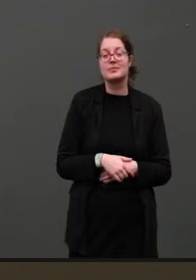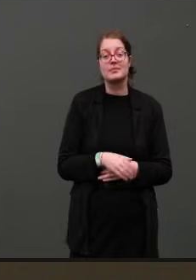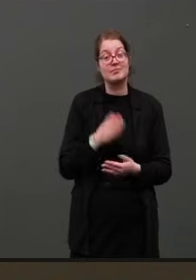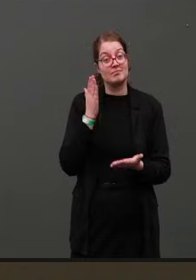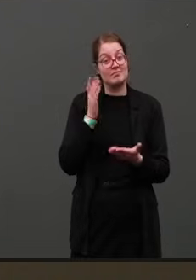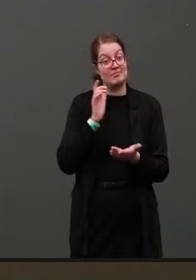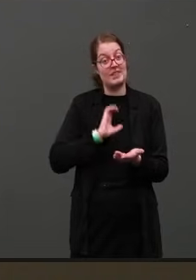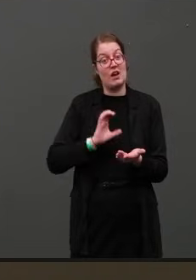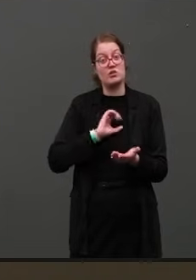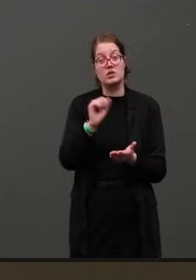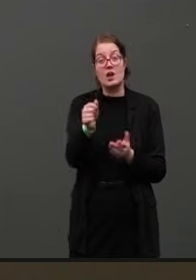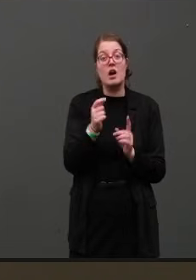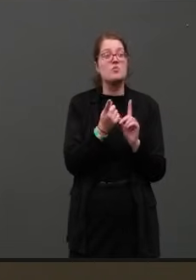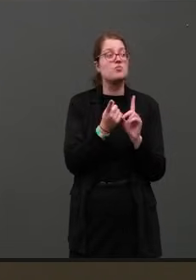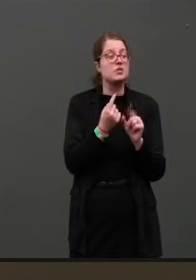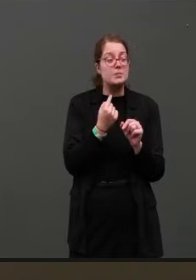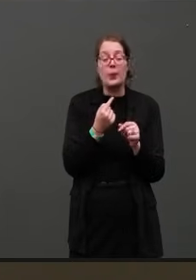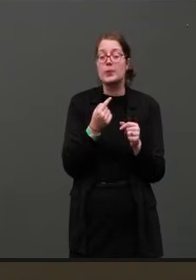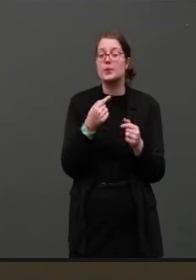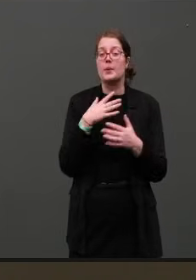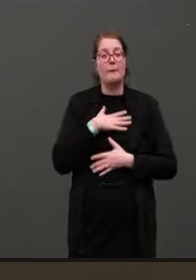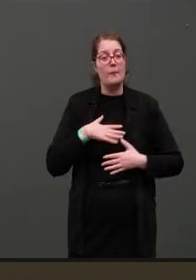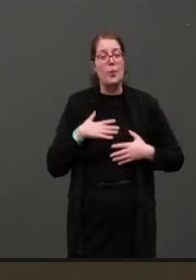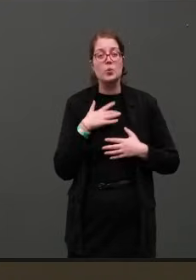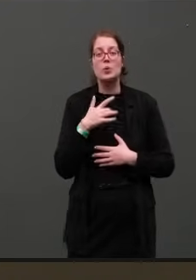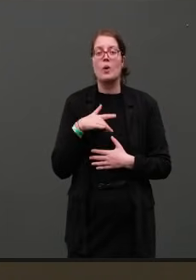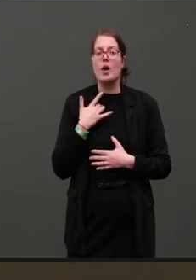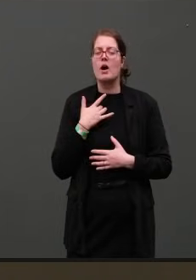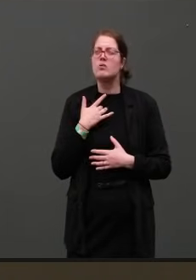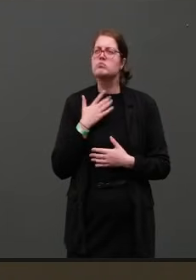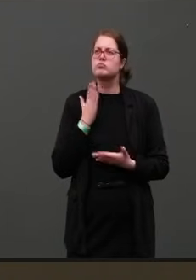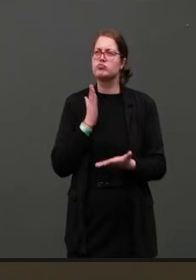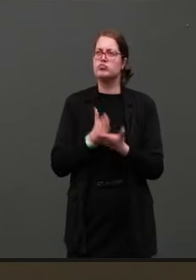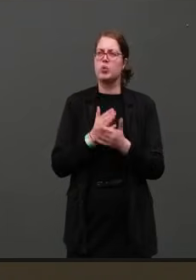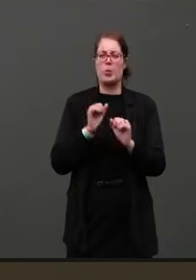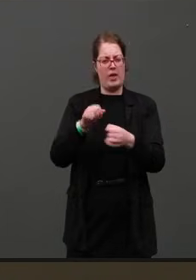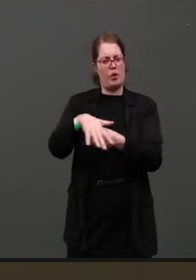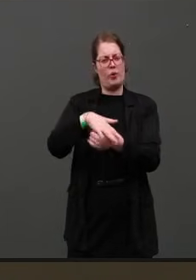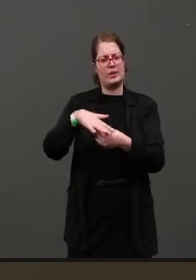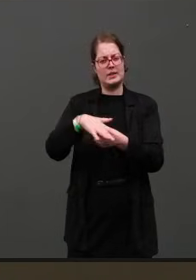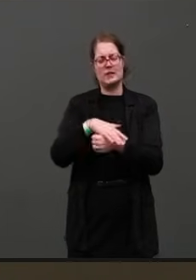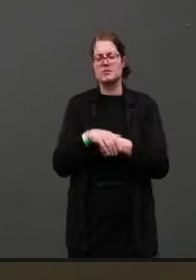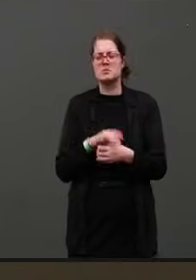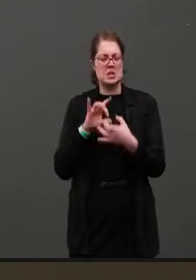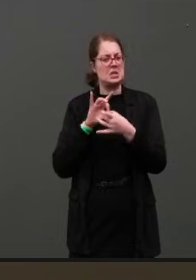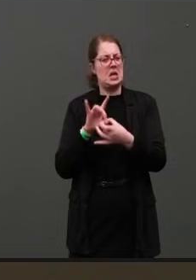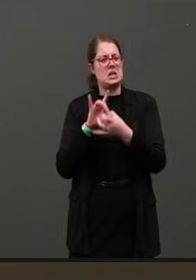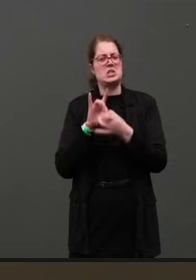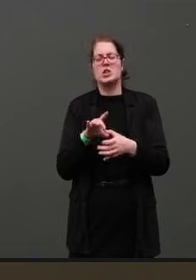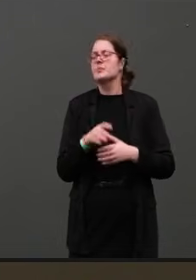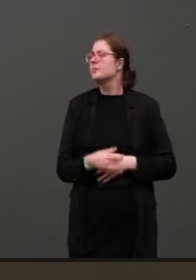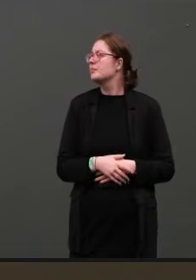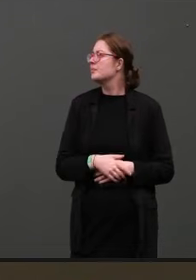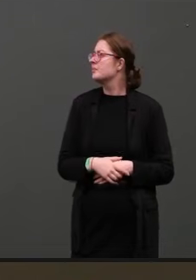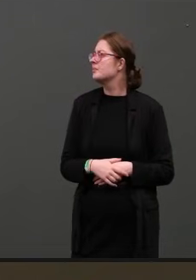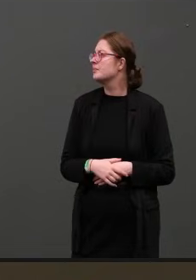and emotional lives feel true to their context and are engaging. I keep saying context because obviously what makes a character